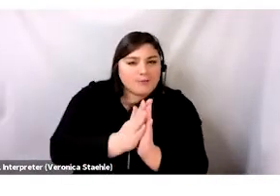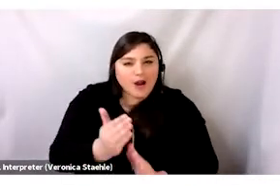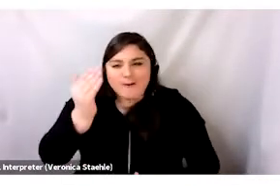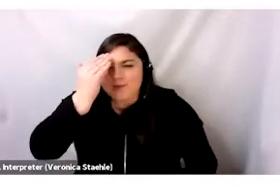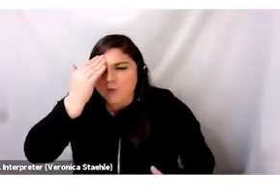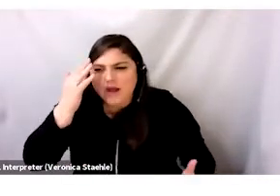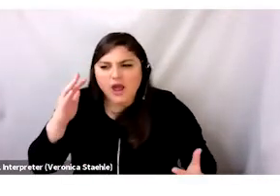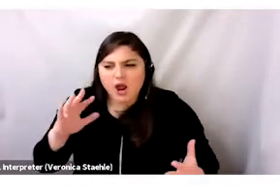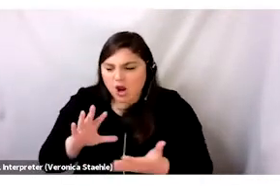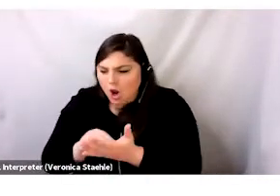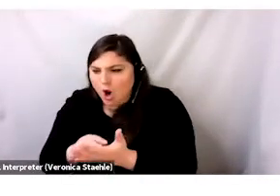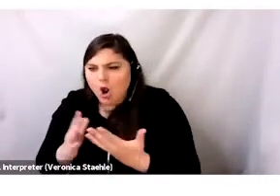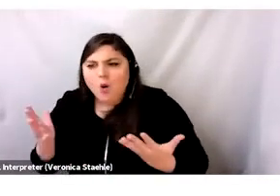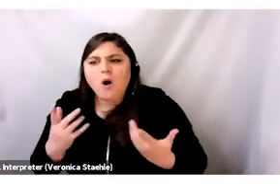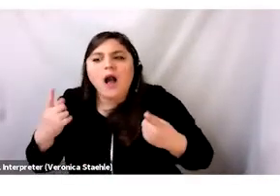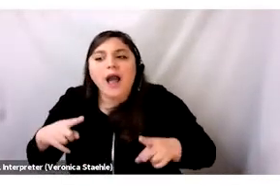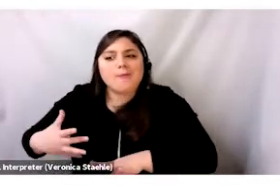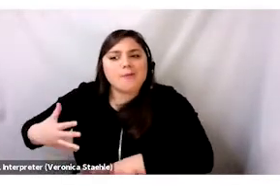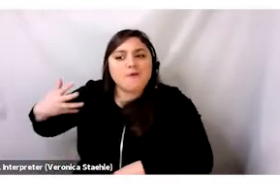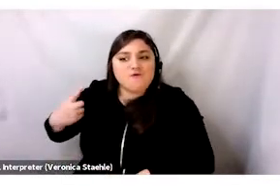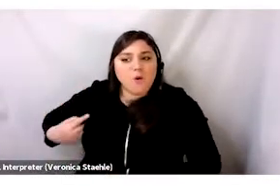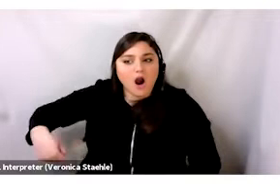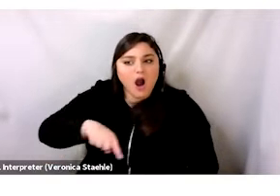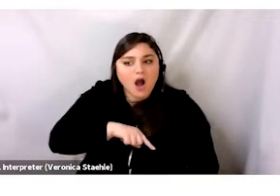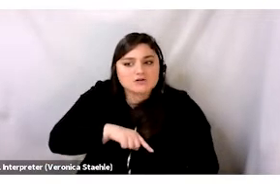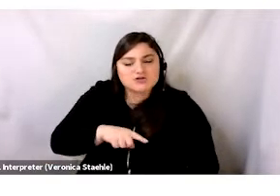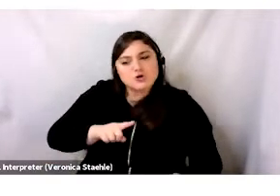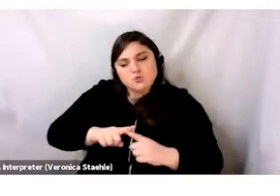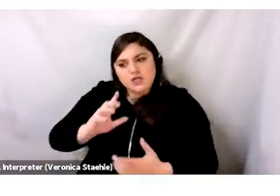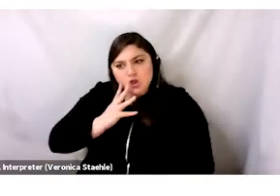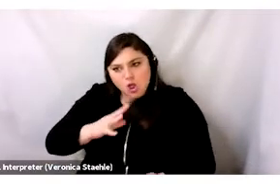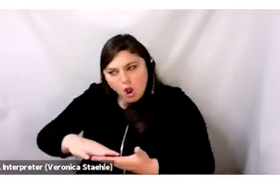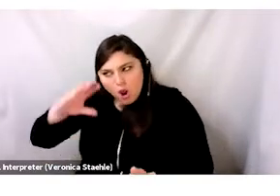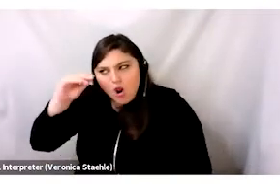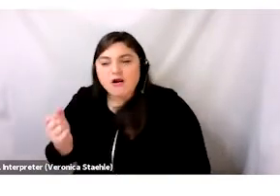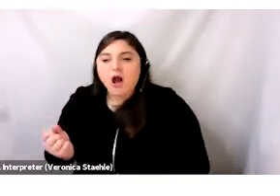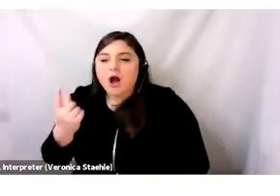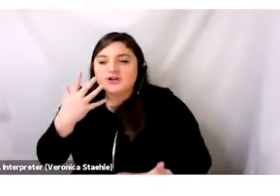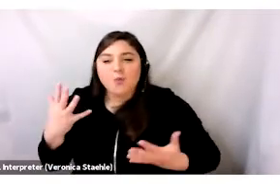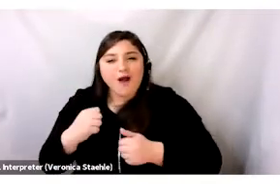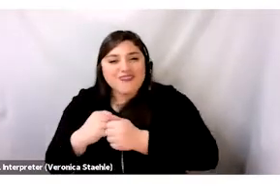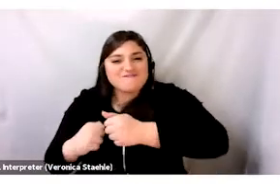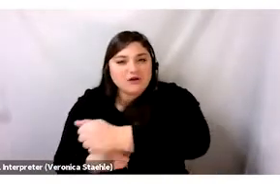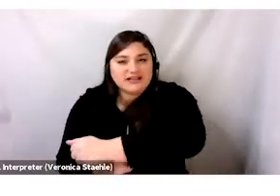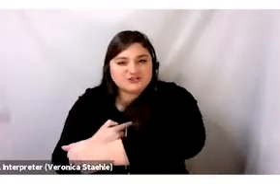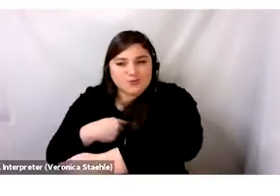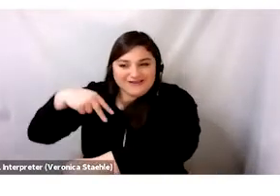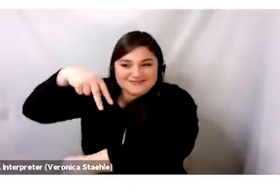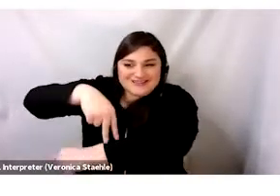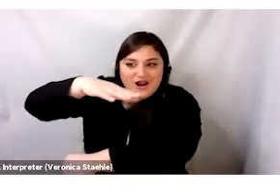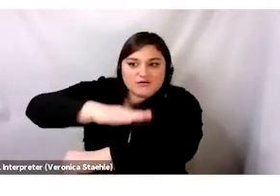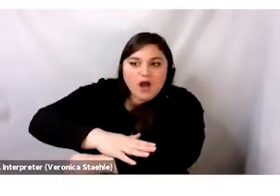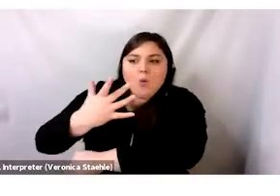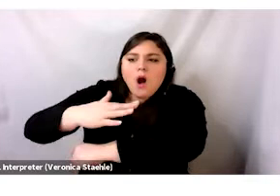scene, and to really honor the foundation of where we work,